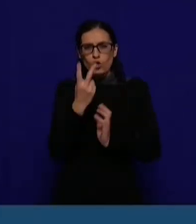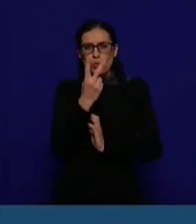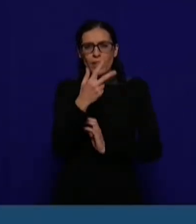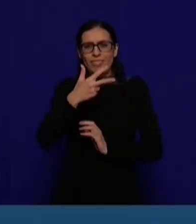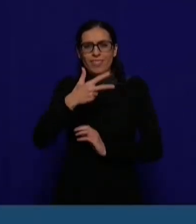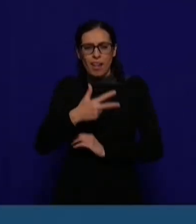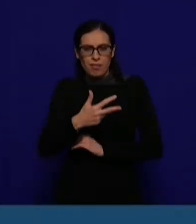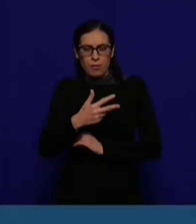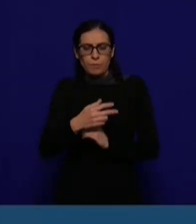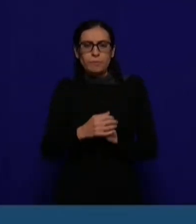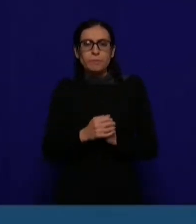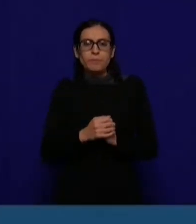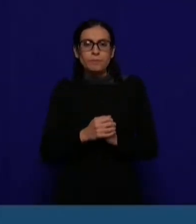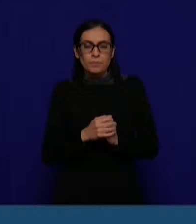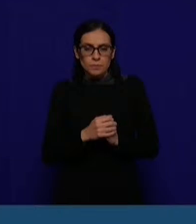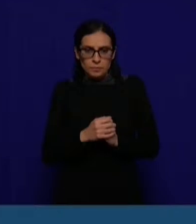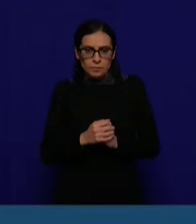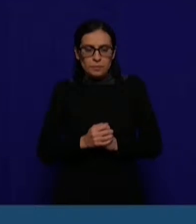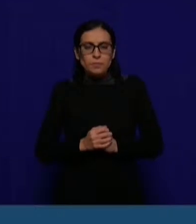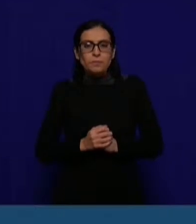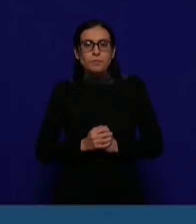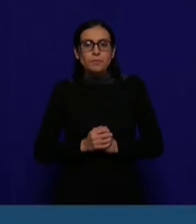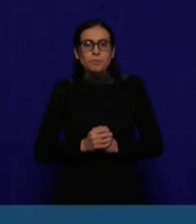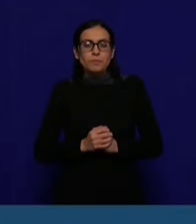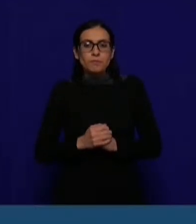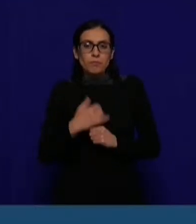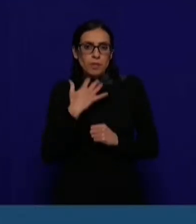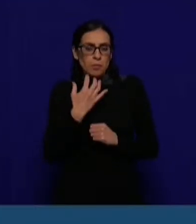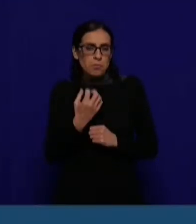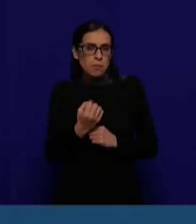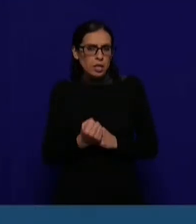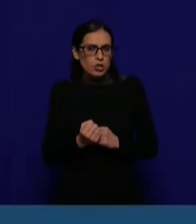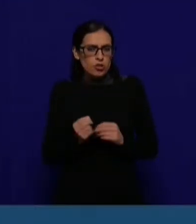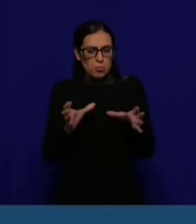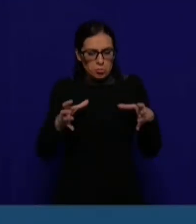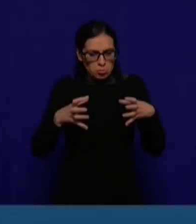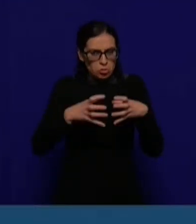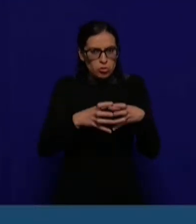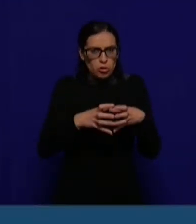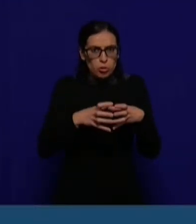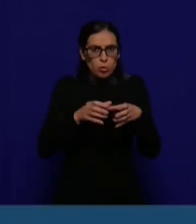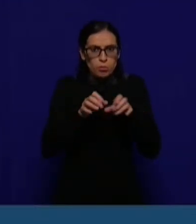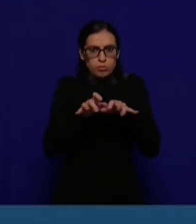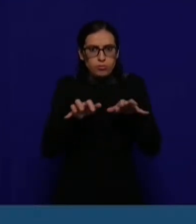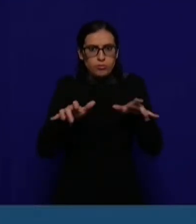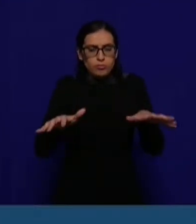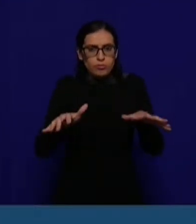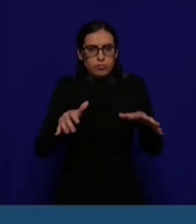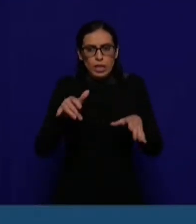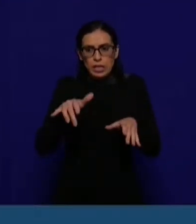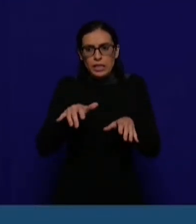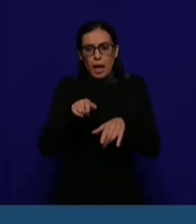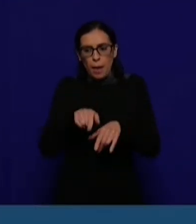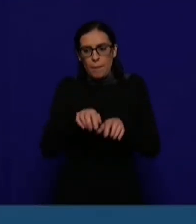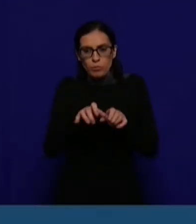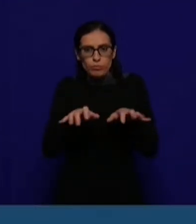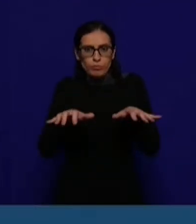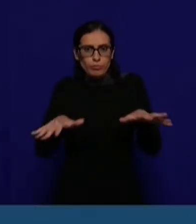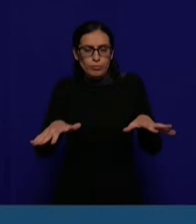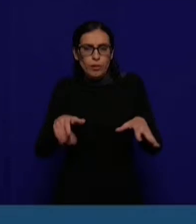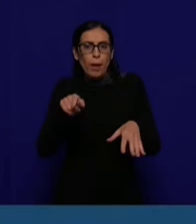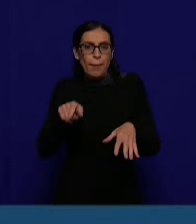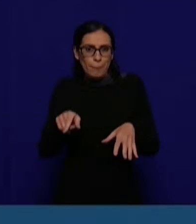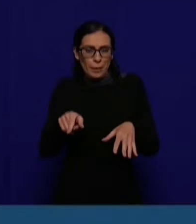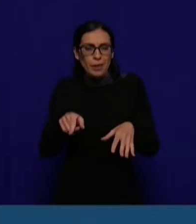kienu miftuħin rajna li kellna 28 cases. Ma kien hemm l-ebda cluster li kollek trasmissjoni fl-iskola fejn